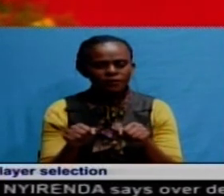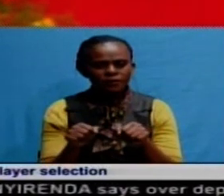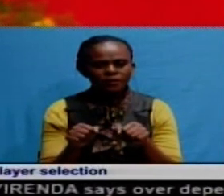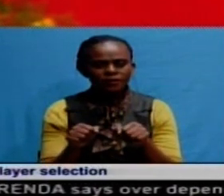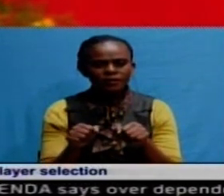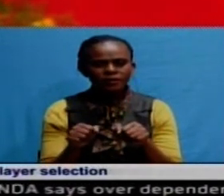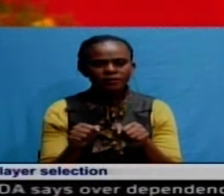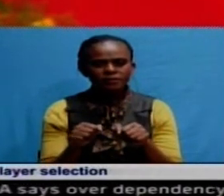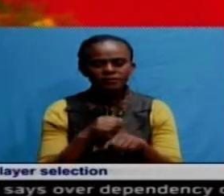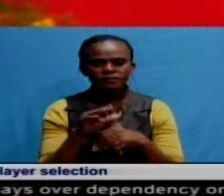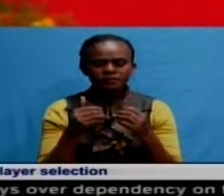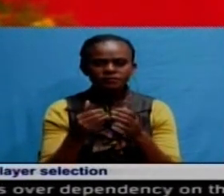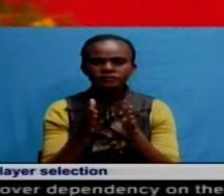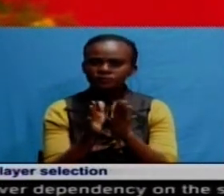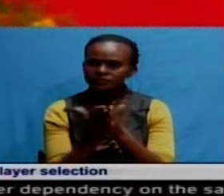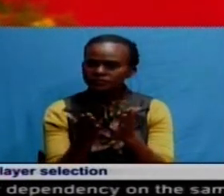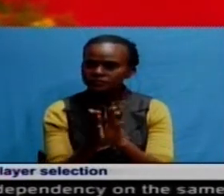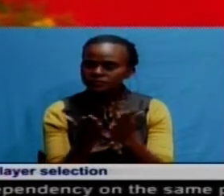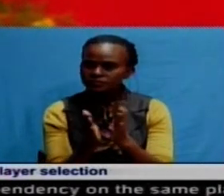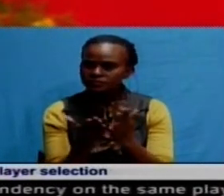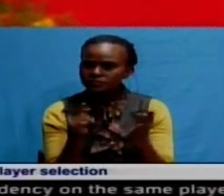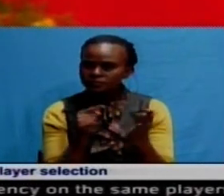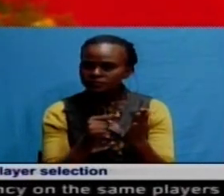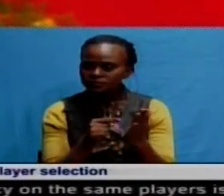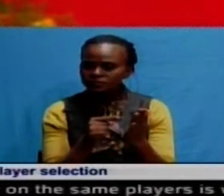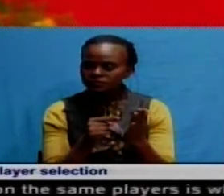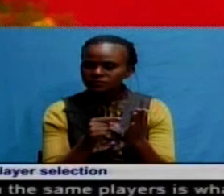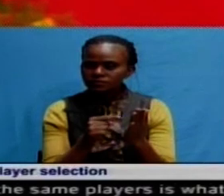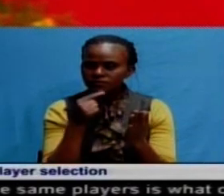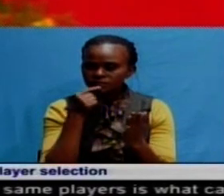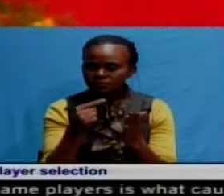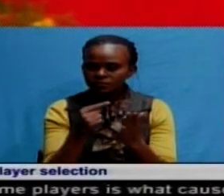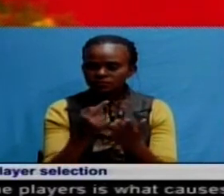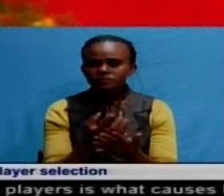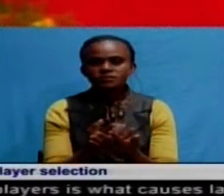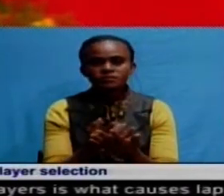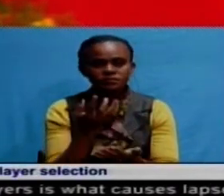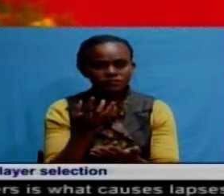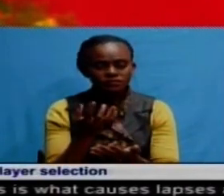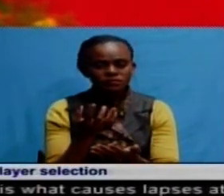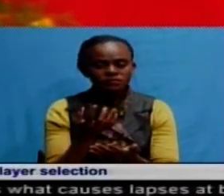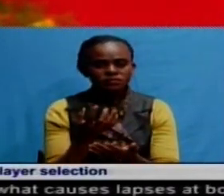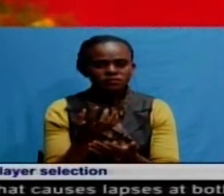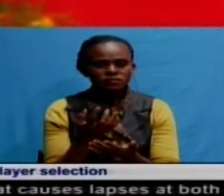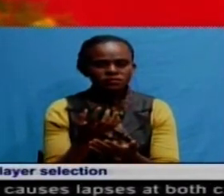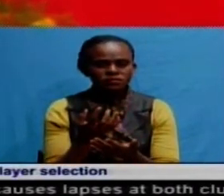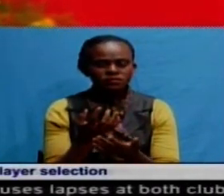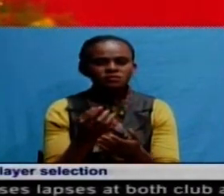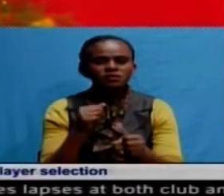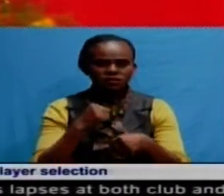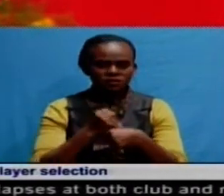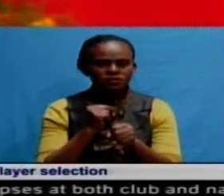foreword. The book, I shall say, rich in content and high in quality, makes a